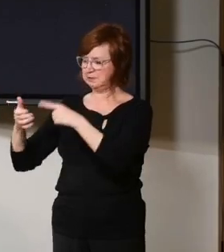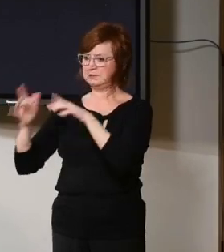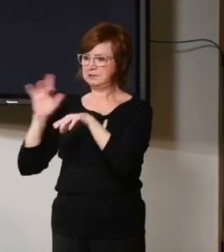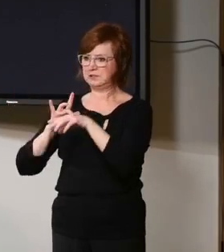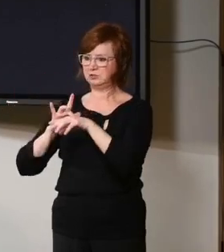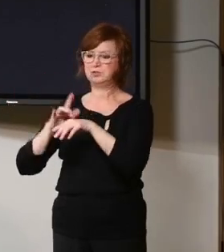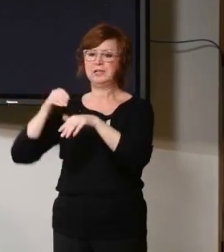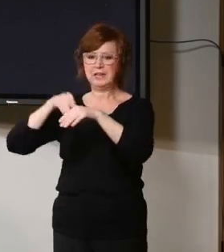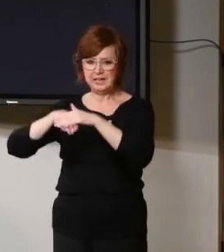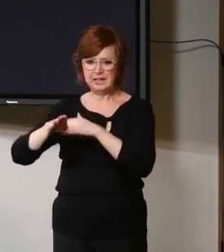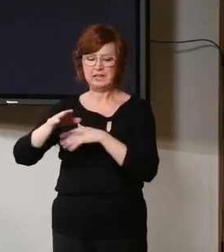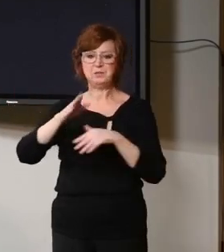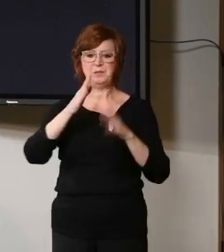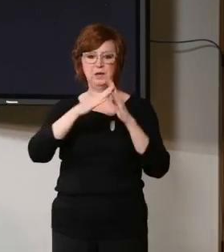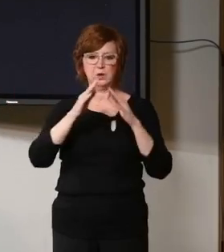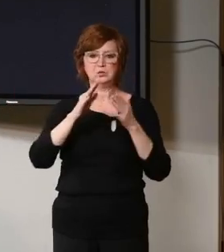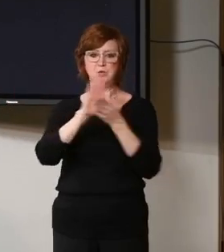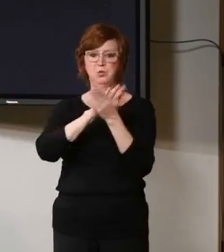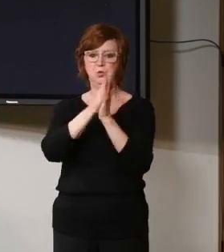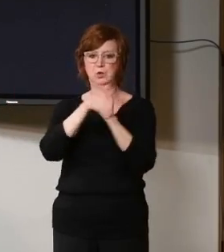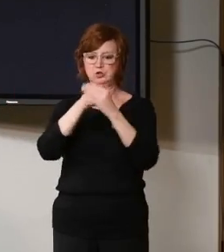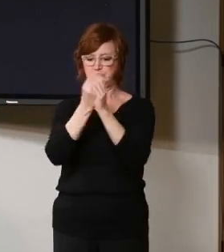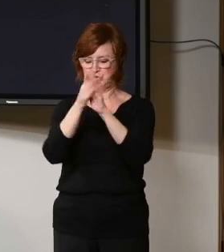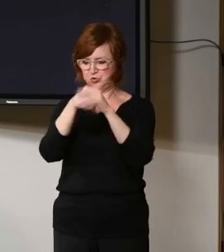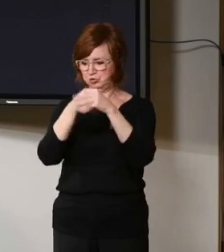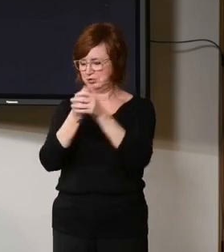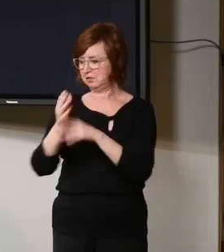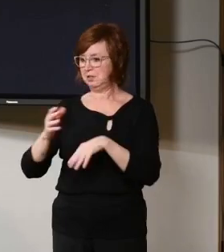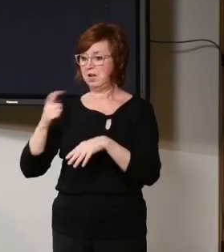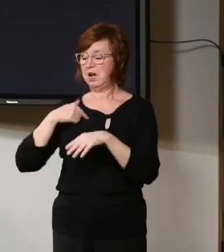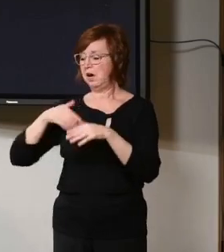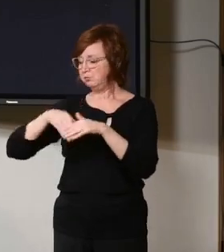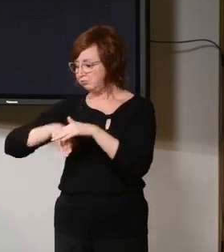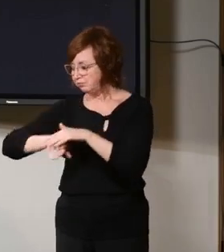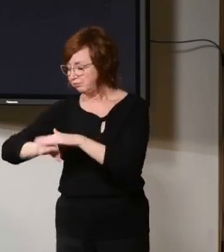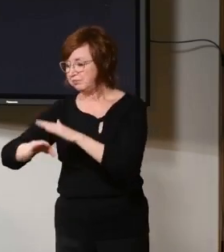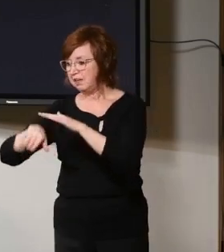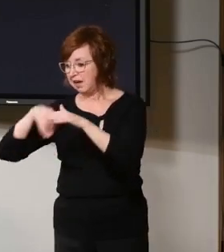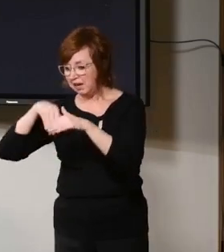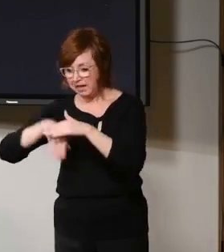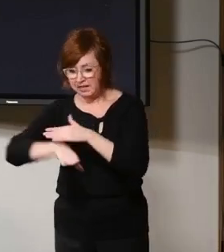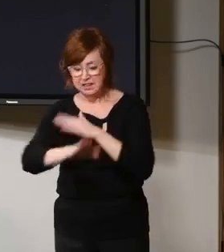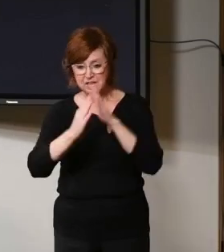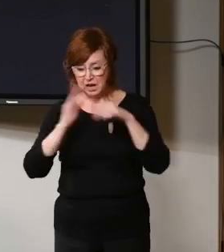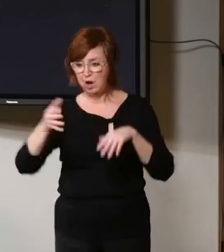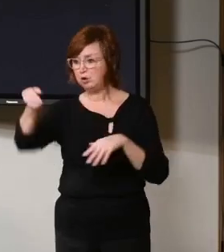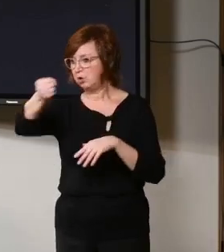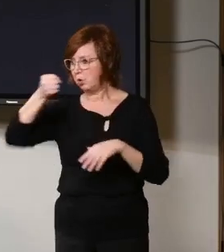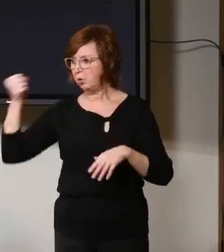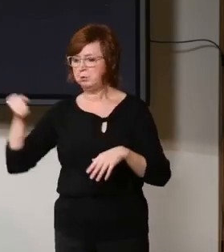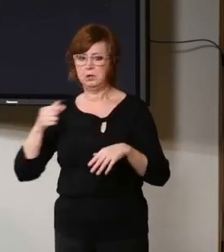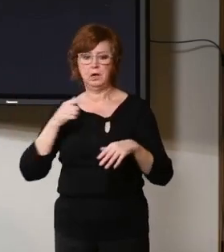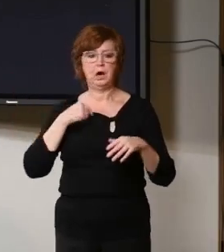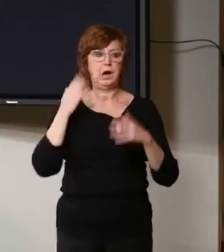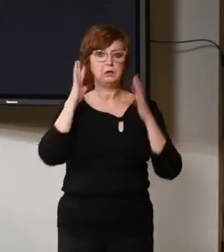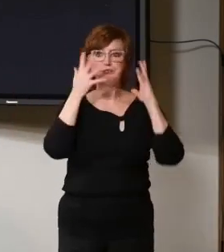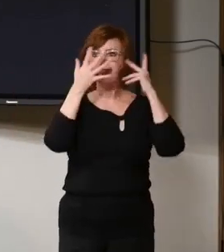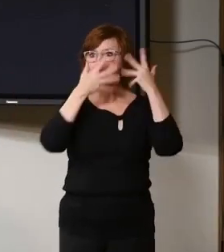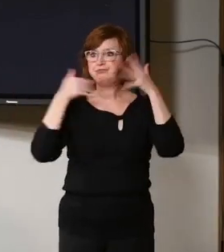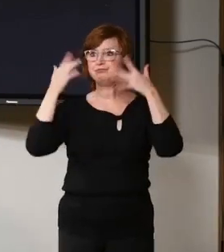wash your hands. You don't open the door and touch your eyes, nose, mouth. So I think that goes for those kind of settings.